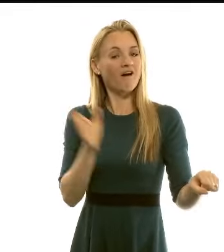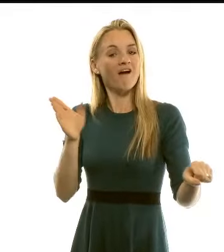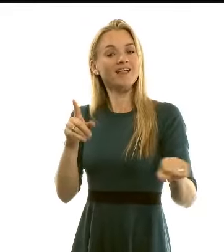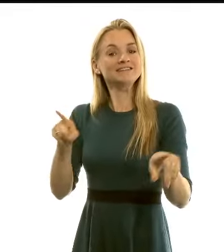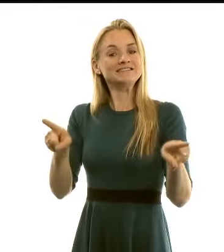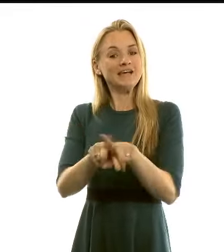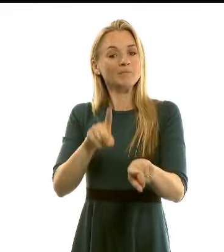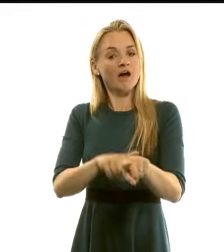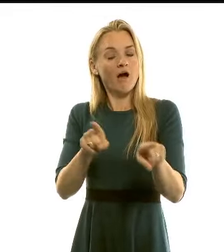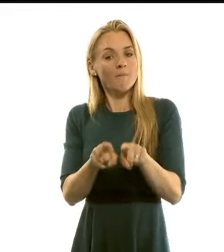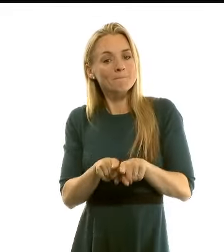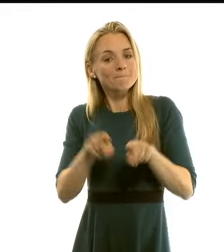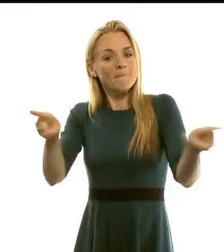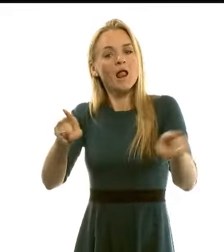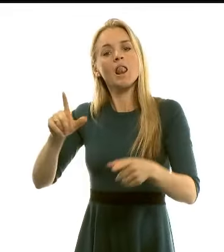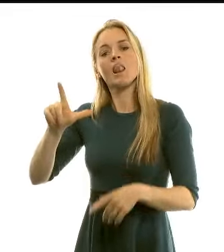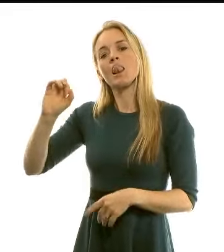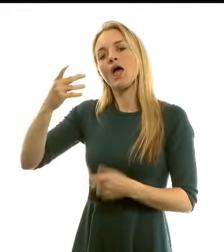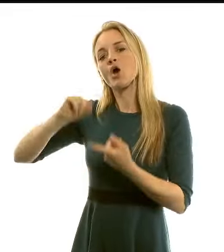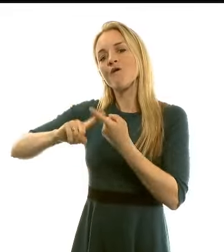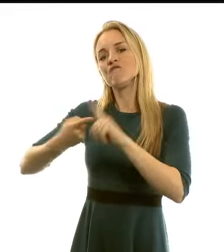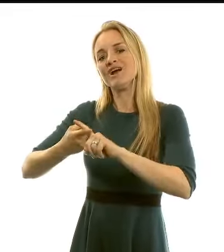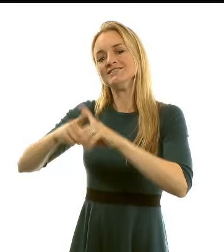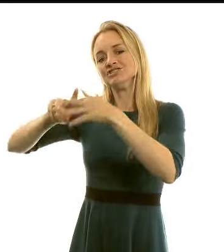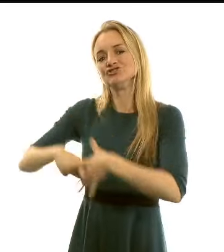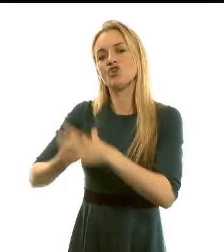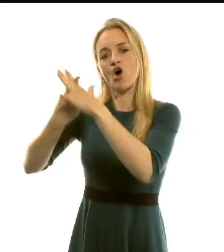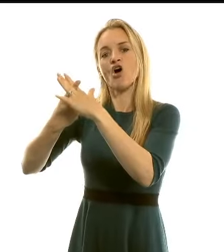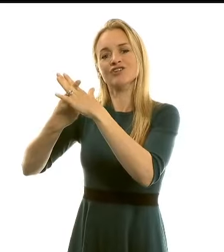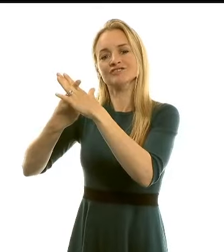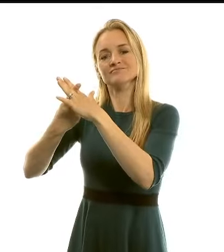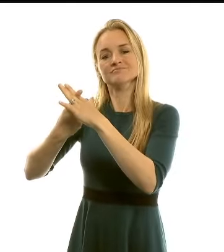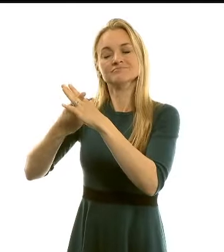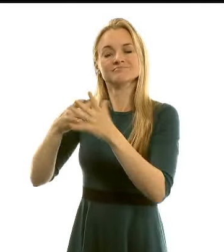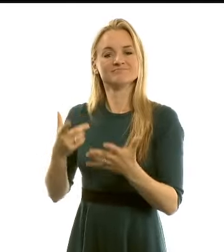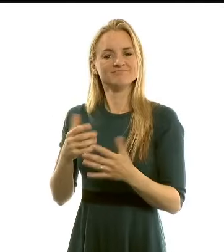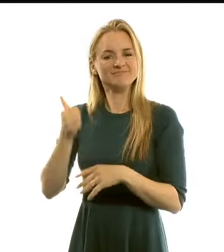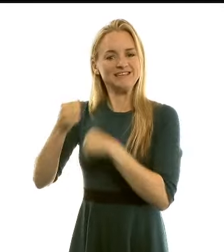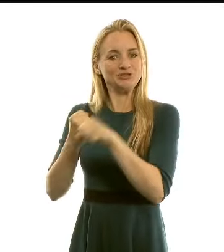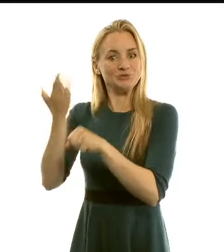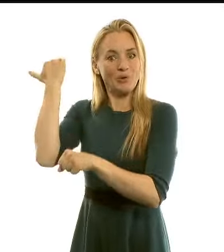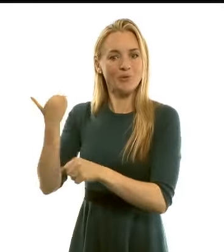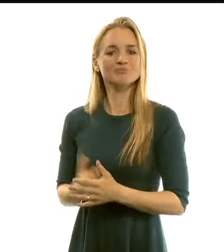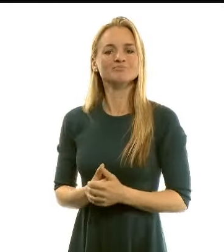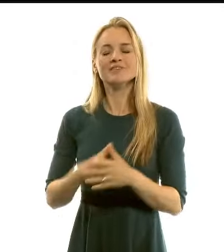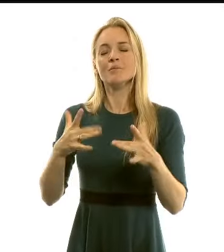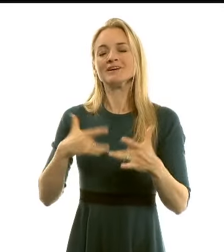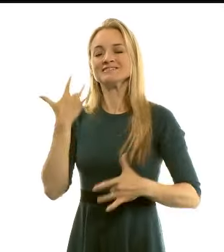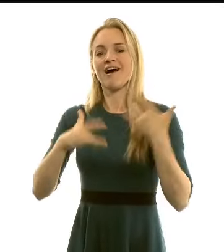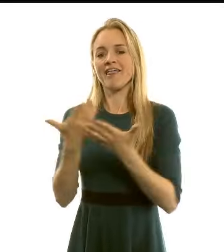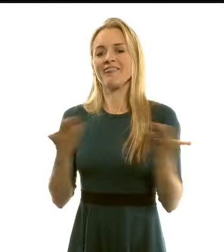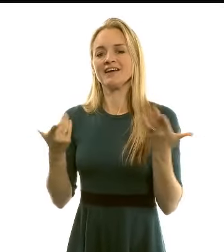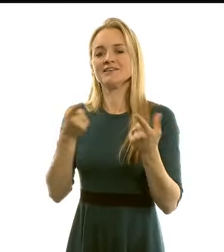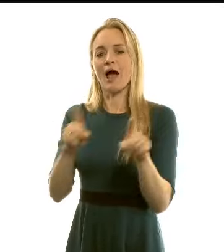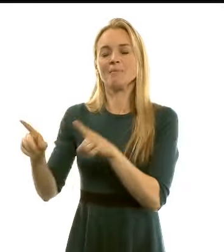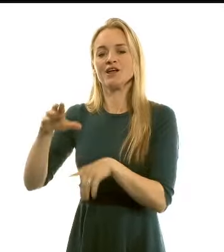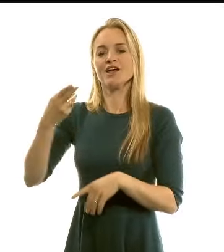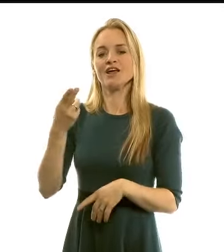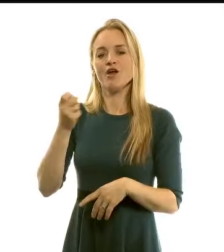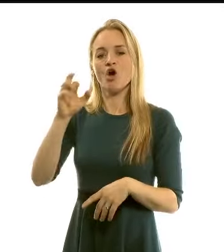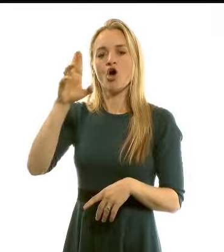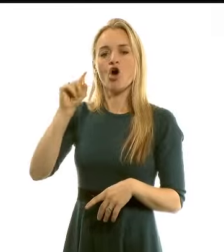exciting developments taking place in Heartlake City. To tell us about it are three members of the Lego Friends team, Ellen,